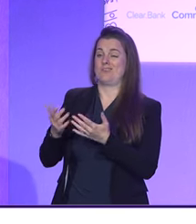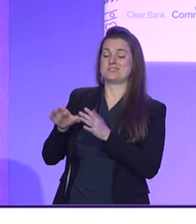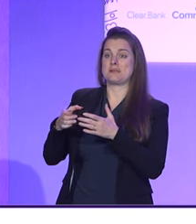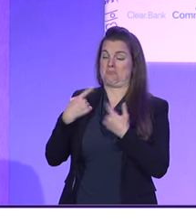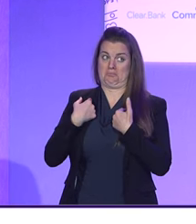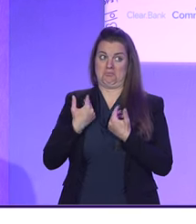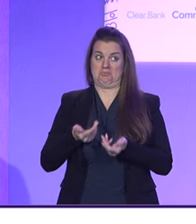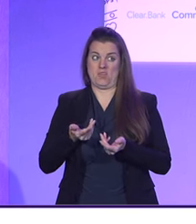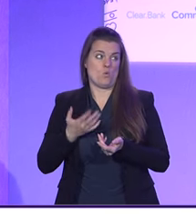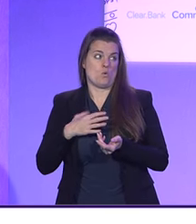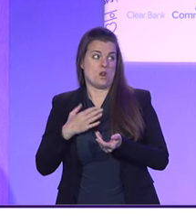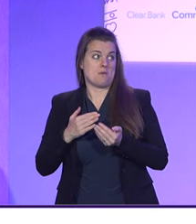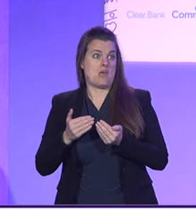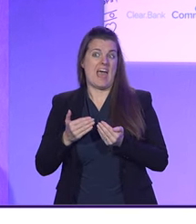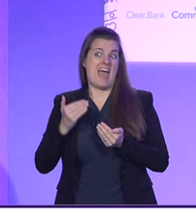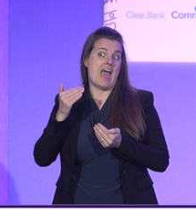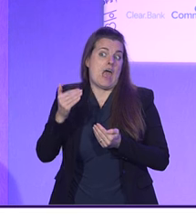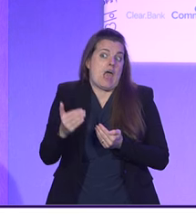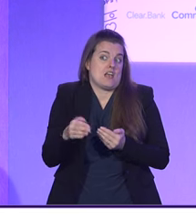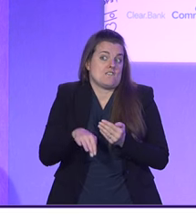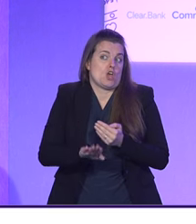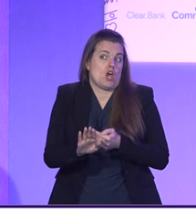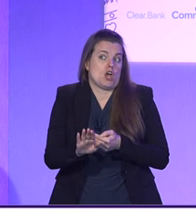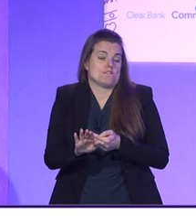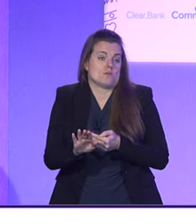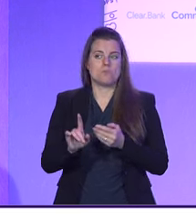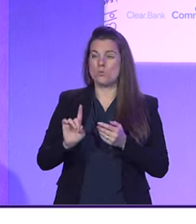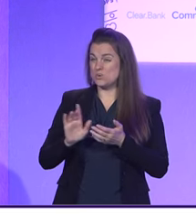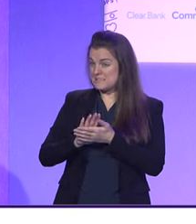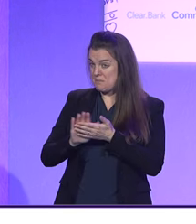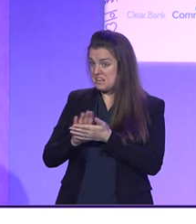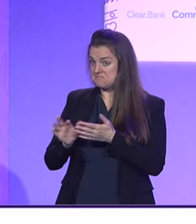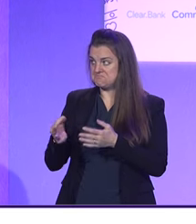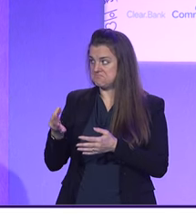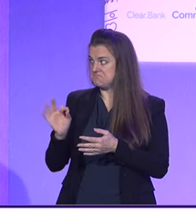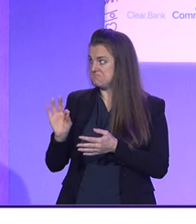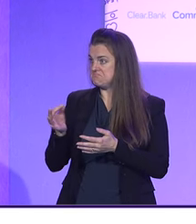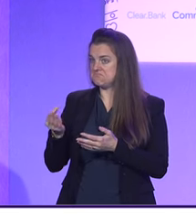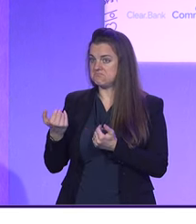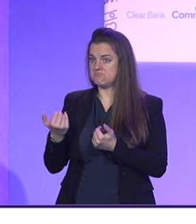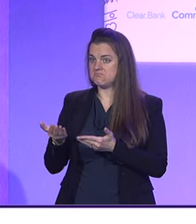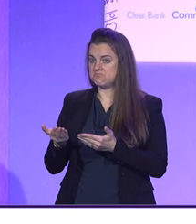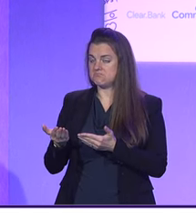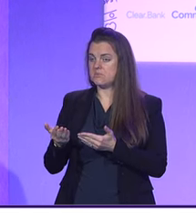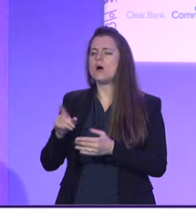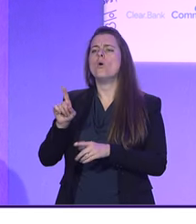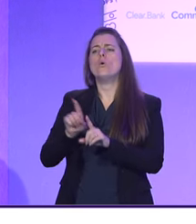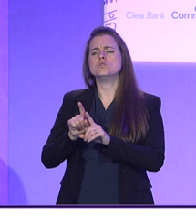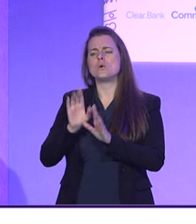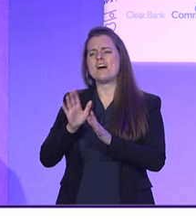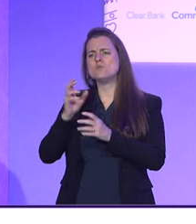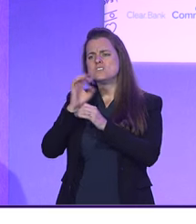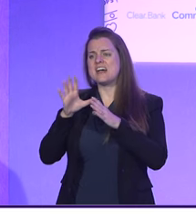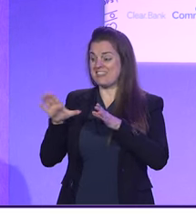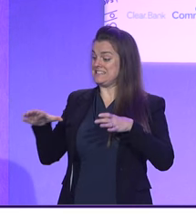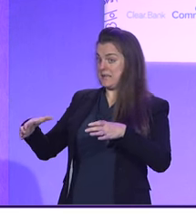more ahead of the, we want to be ahead of the curve. They don't actually know what that means to them. We also need to understand the individual's aims. So the